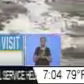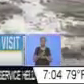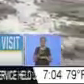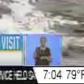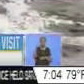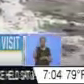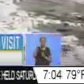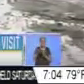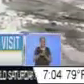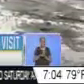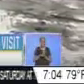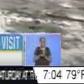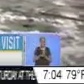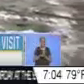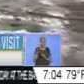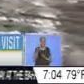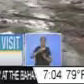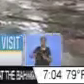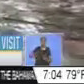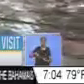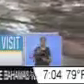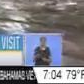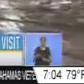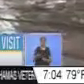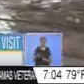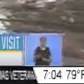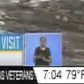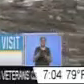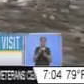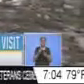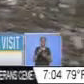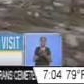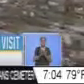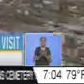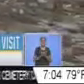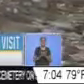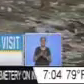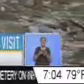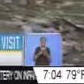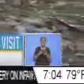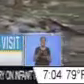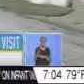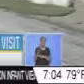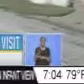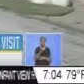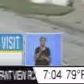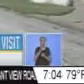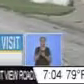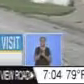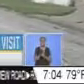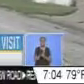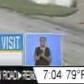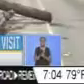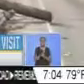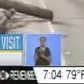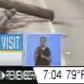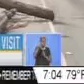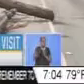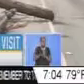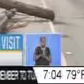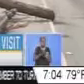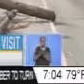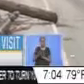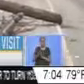government will provide the initial funds to start up the trust. The government also